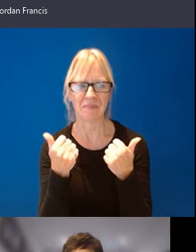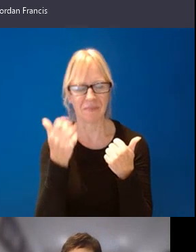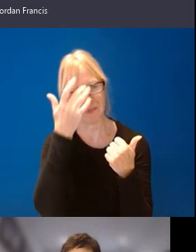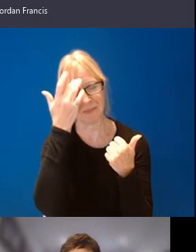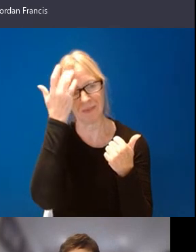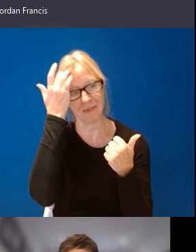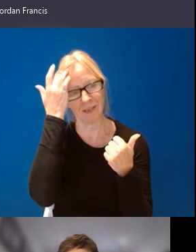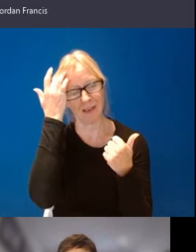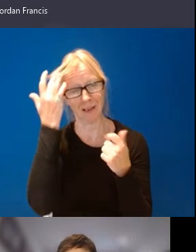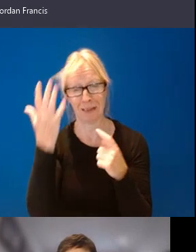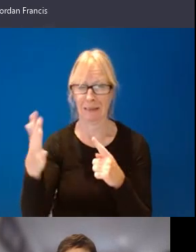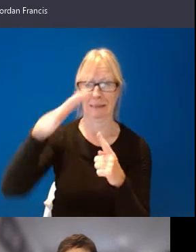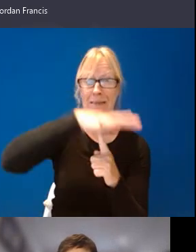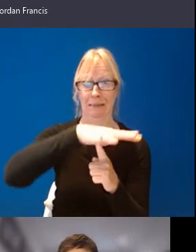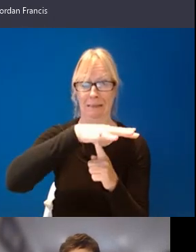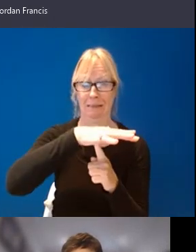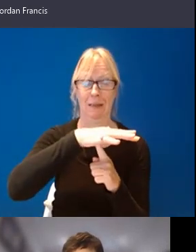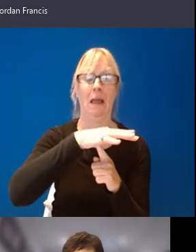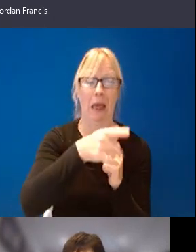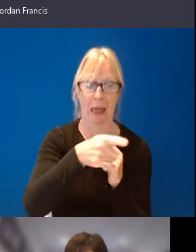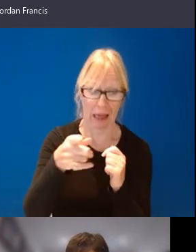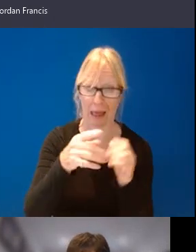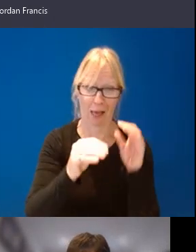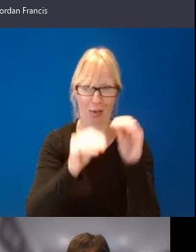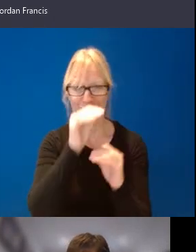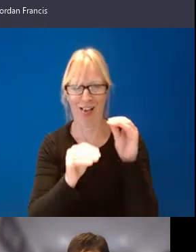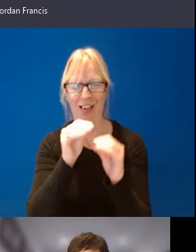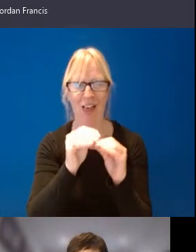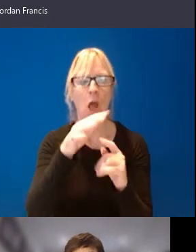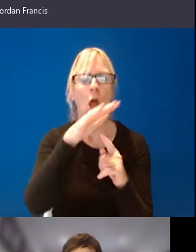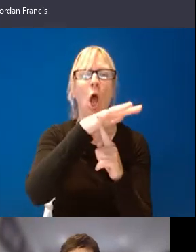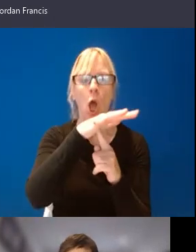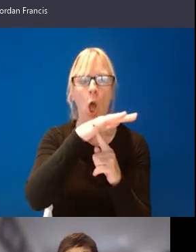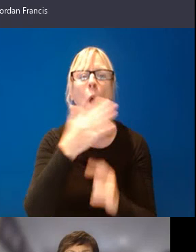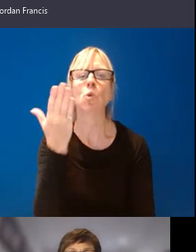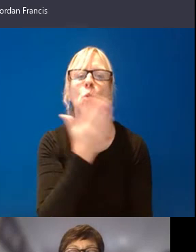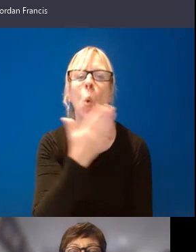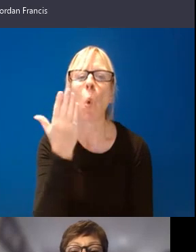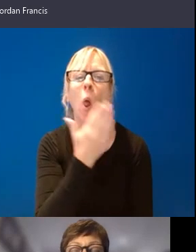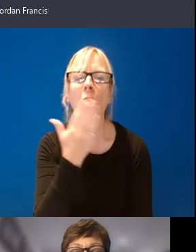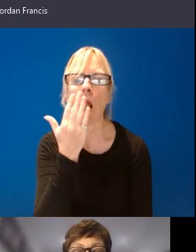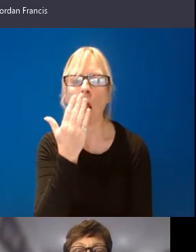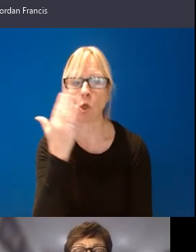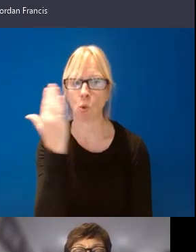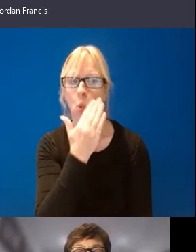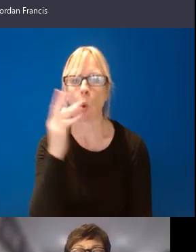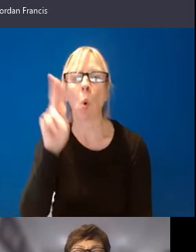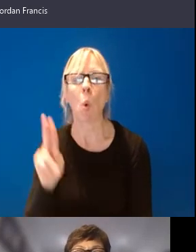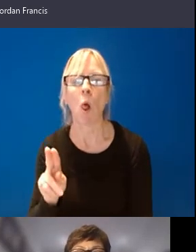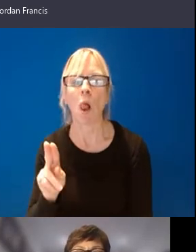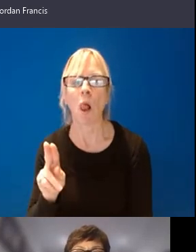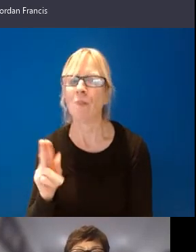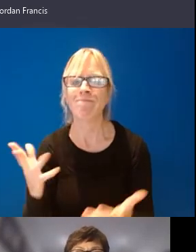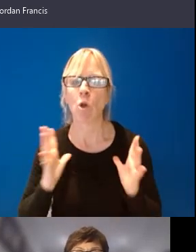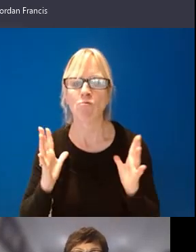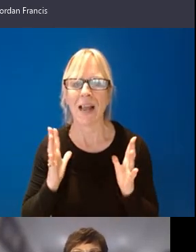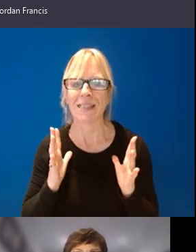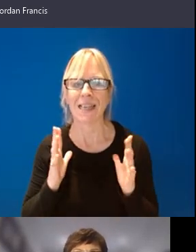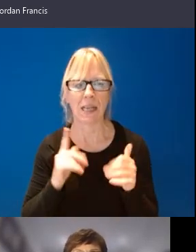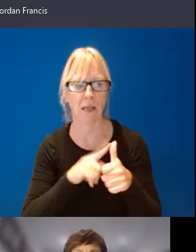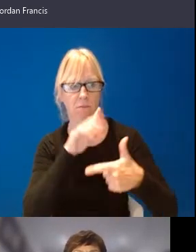Okay, so I think the school readiness just about topped the list there, with second around birth